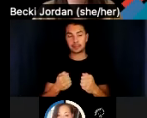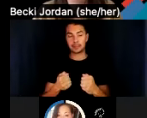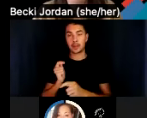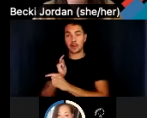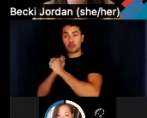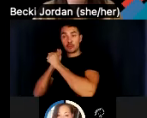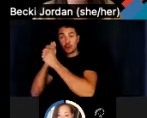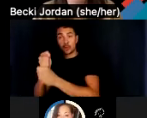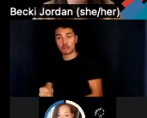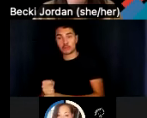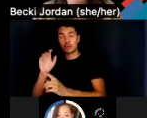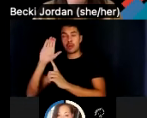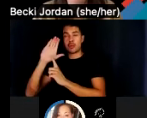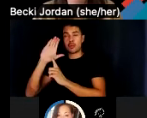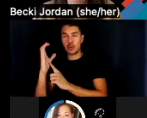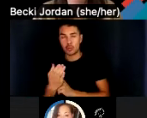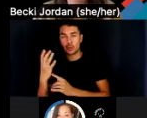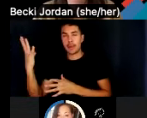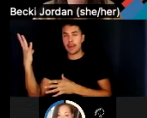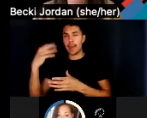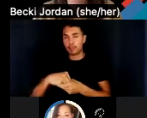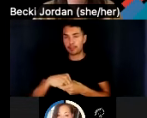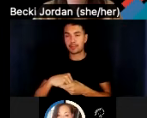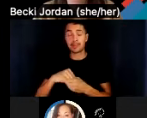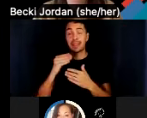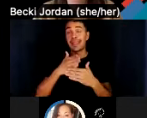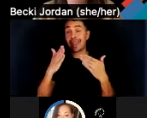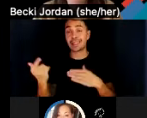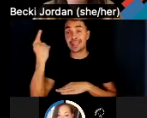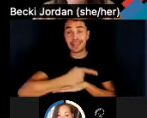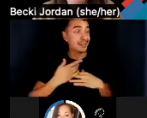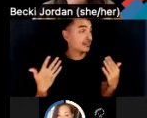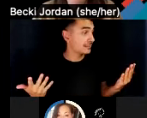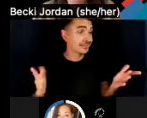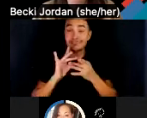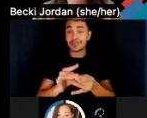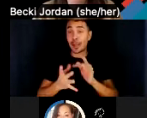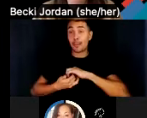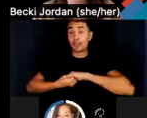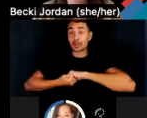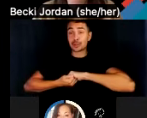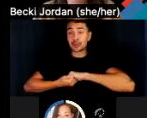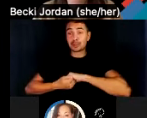traditional and cultural ways into this work as well, right? Because really at the end of the day, it's about partnership, and it's about